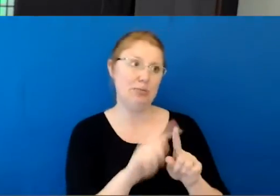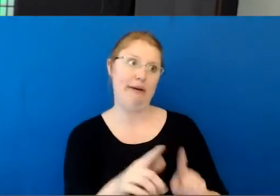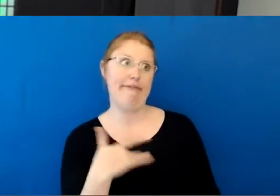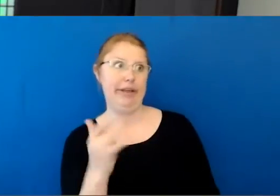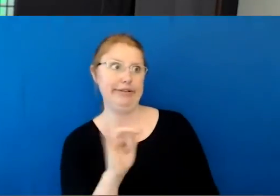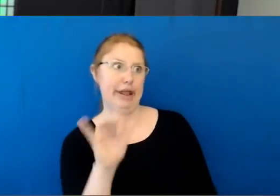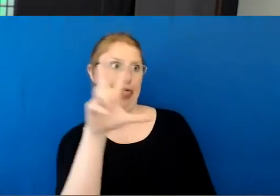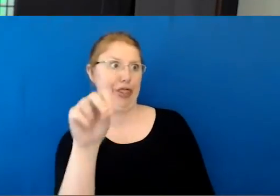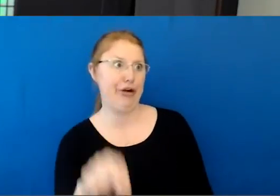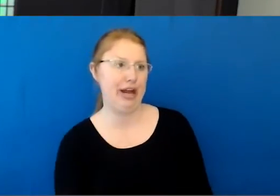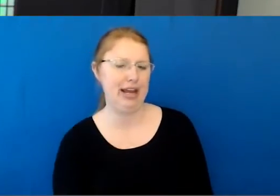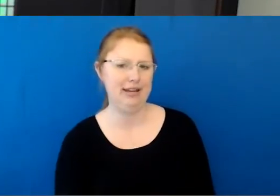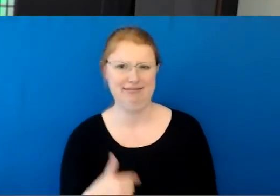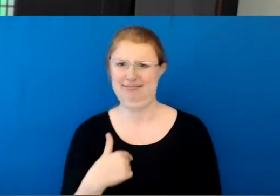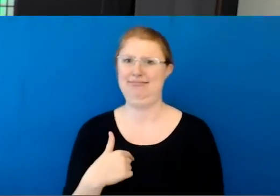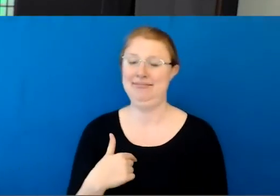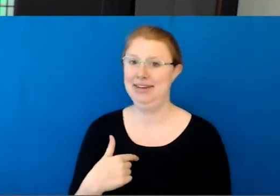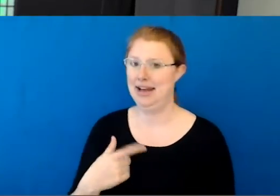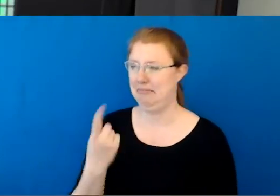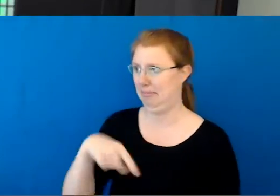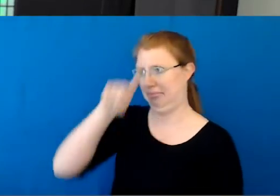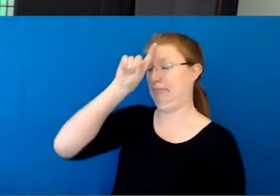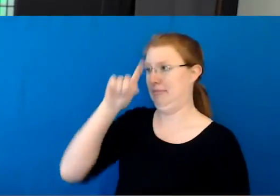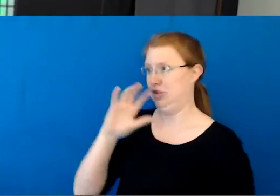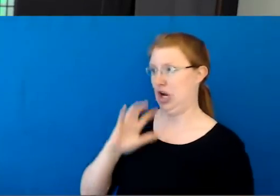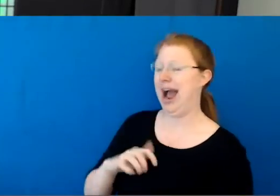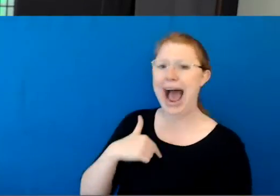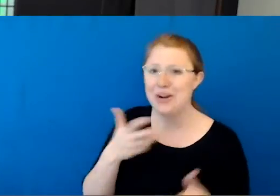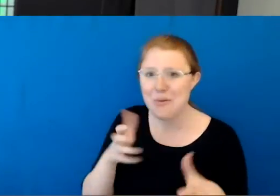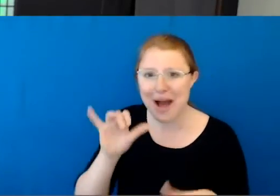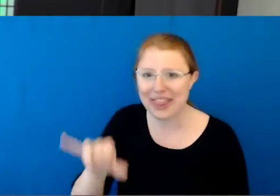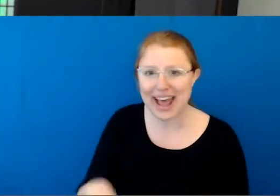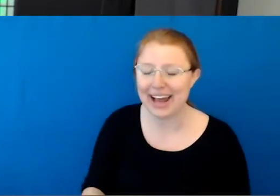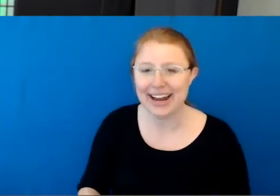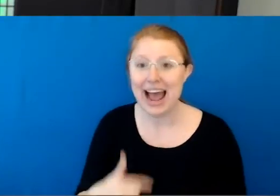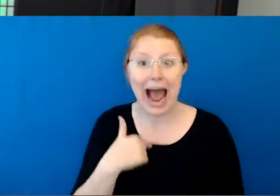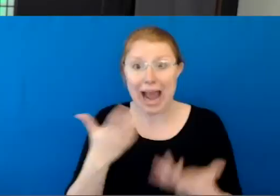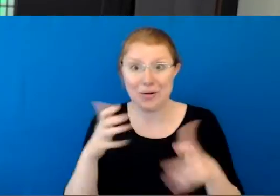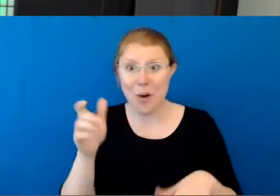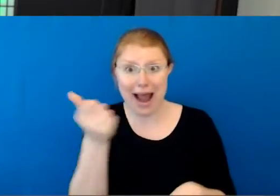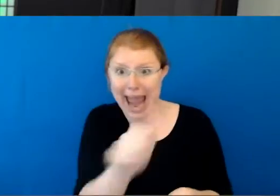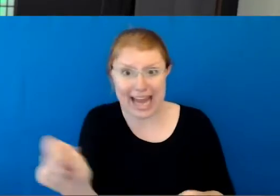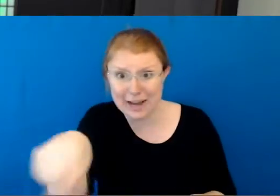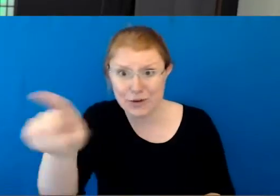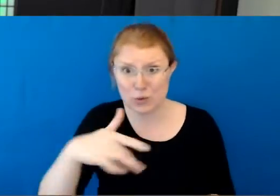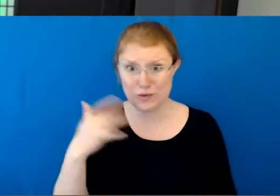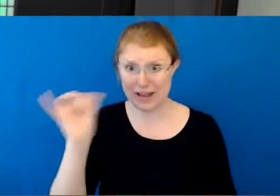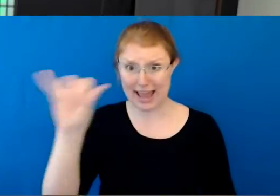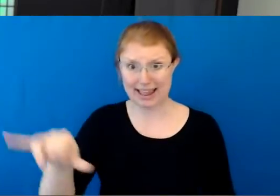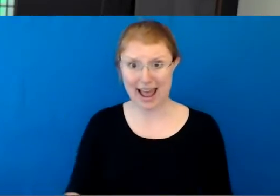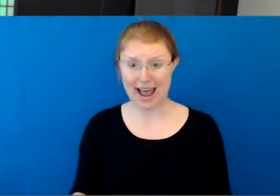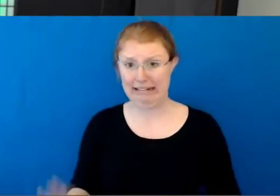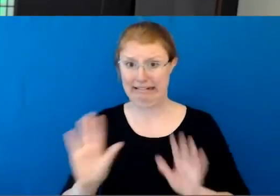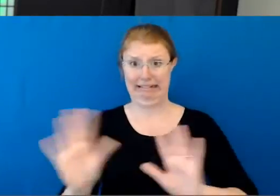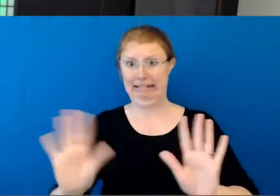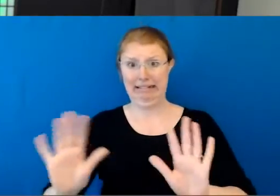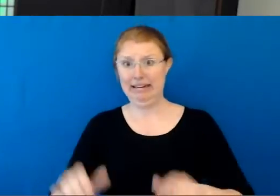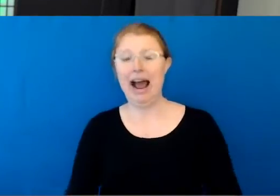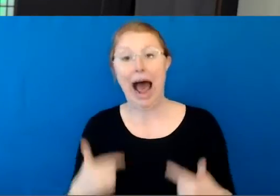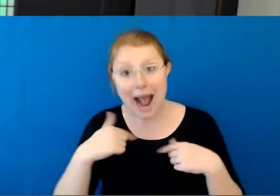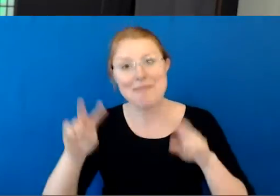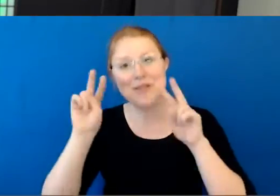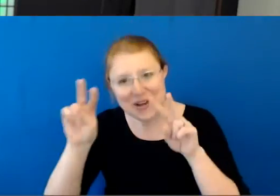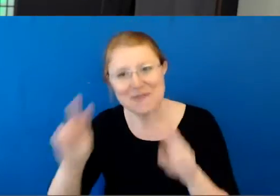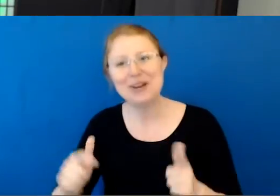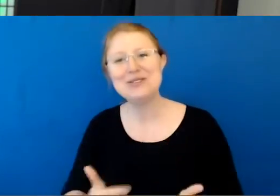I was talking to a man, not too long ago, and it came up, how long you've been married? He said,